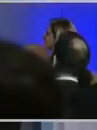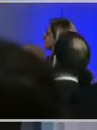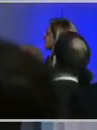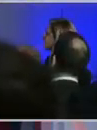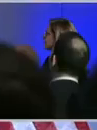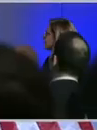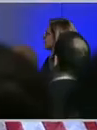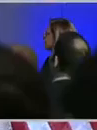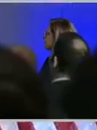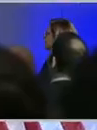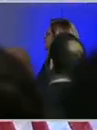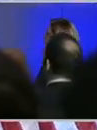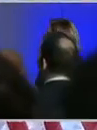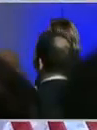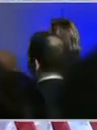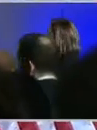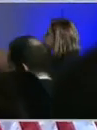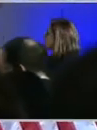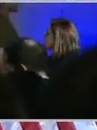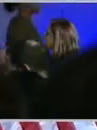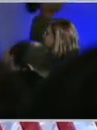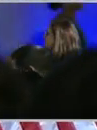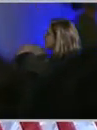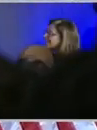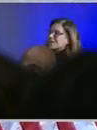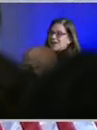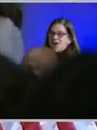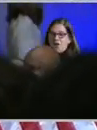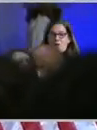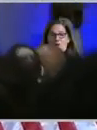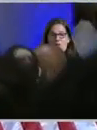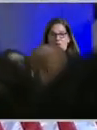Well, good evening, everybody. Let's hear it for the S3 trio.